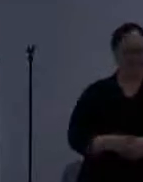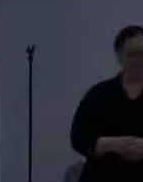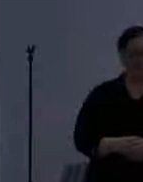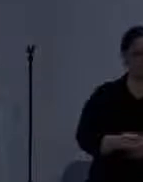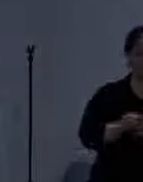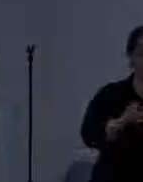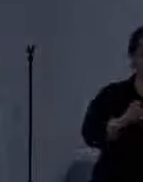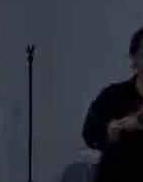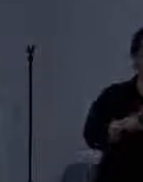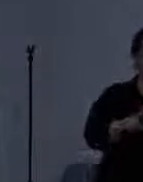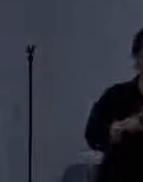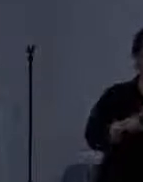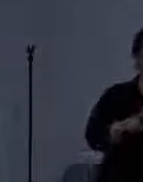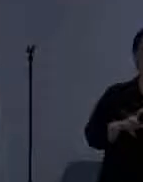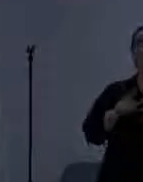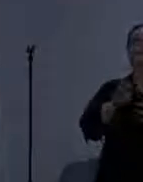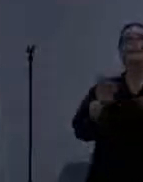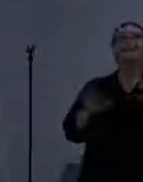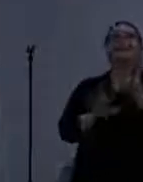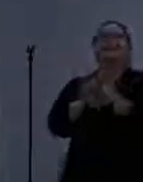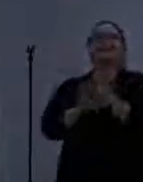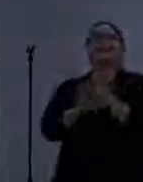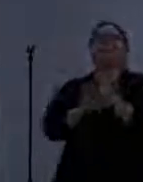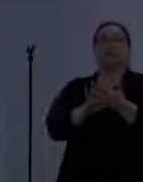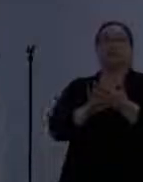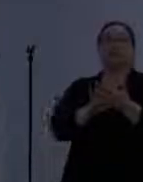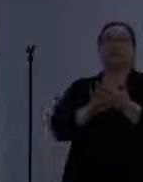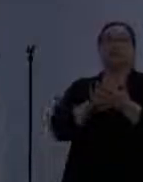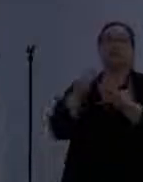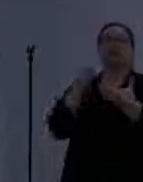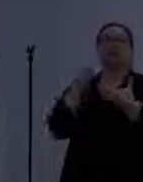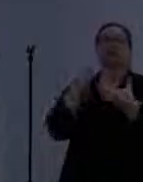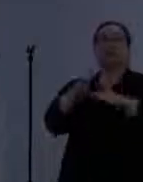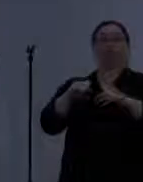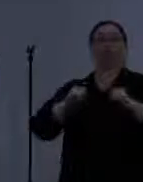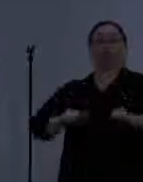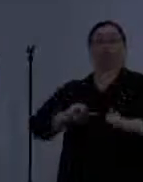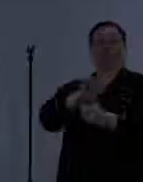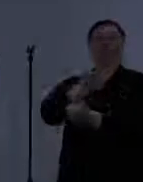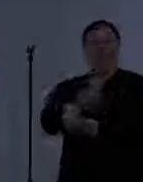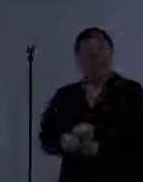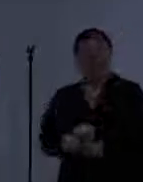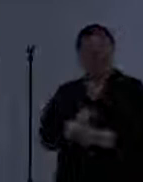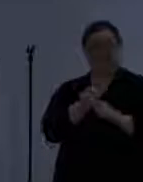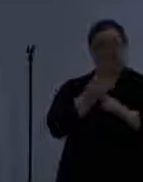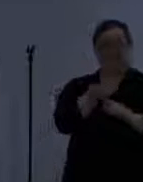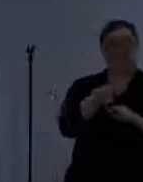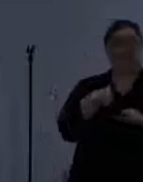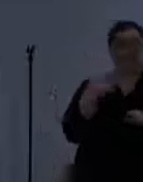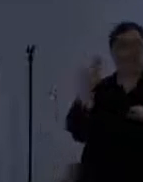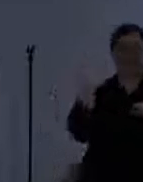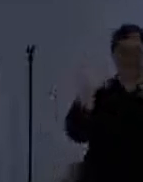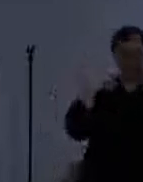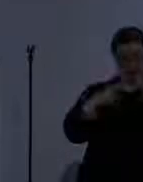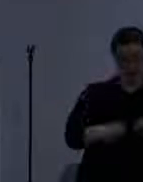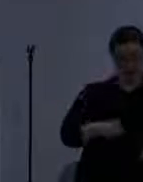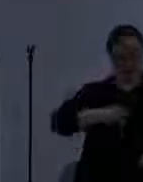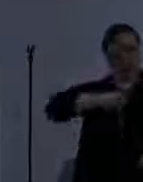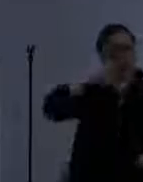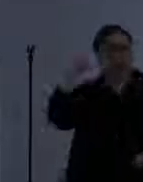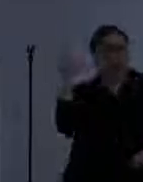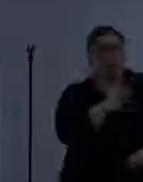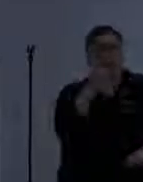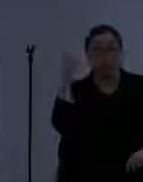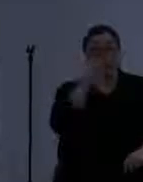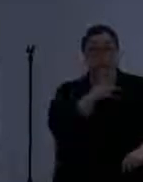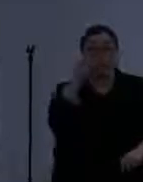should happen. But for the first time, we're actually getting a picture of how much restrictive practice is used